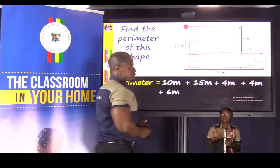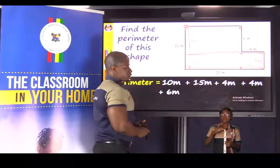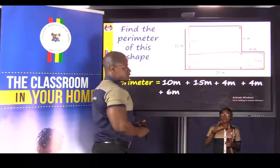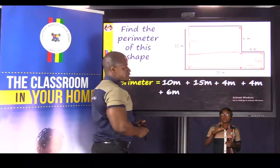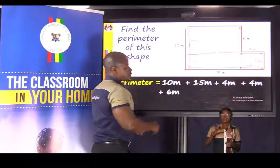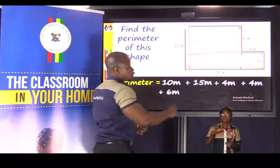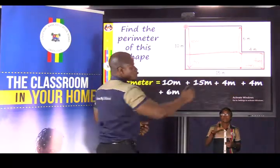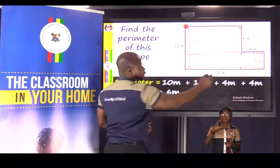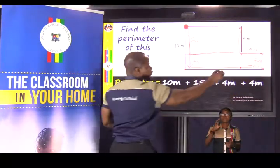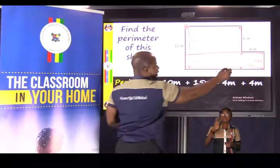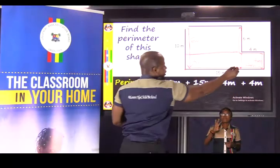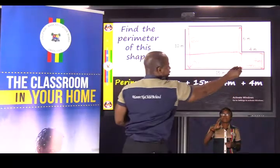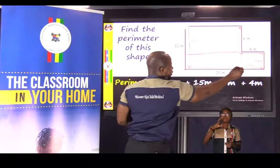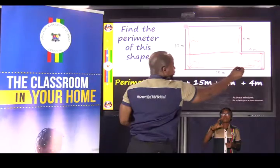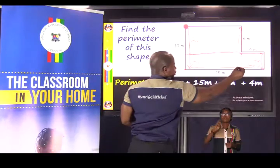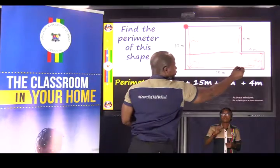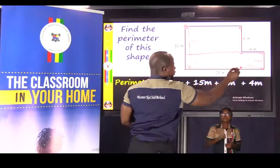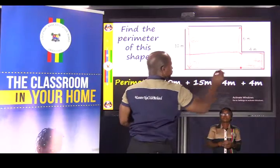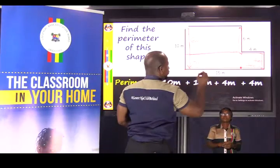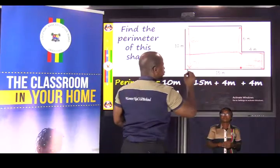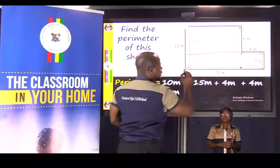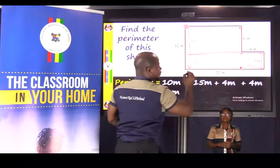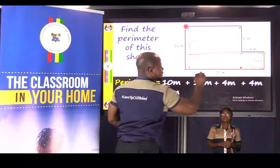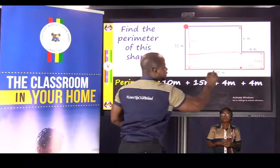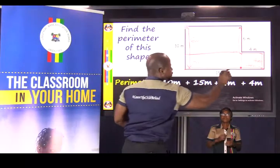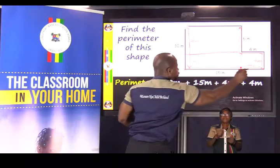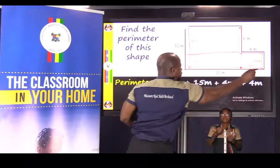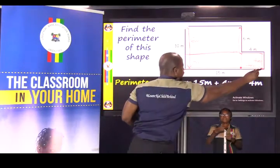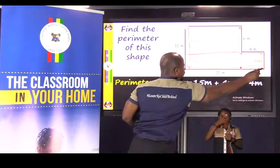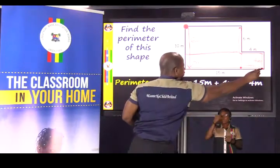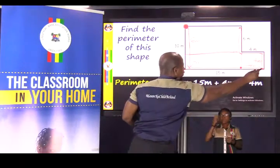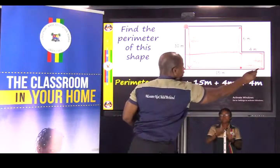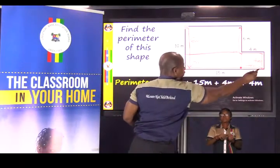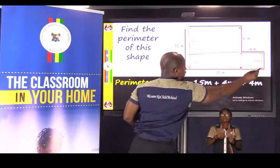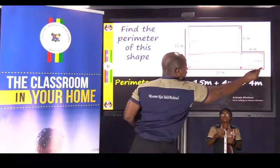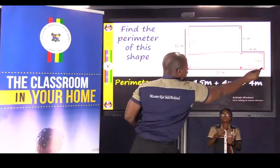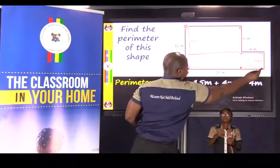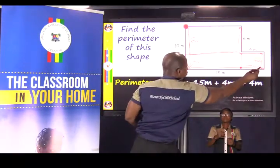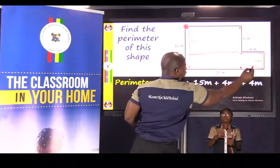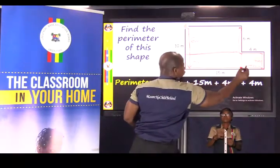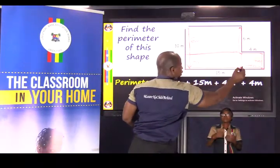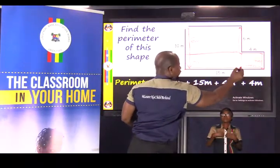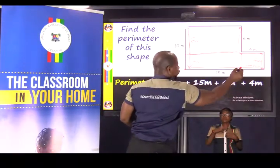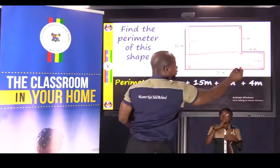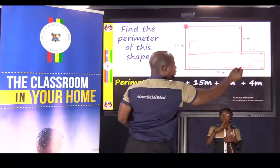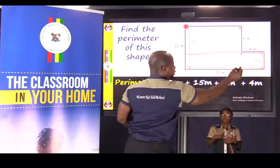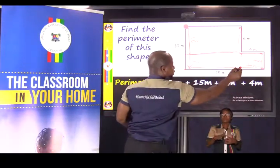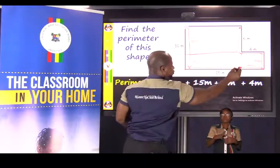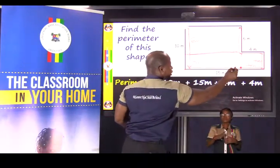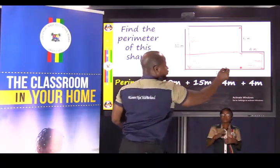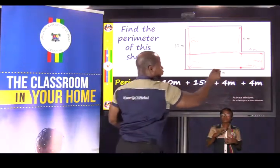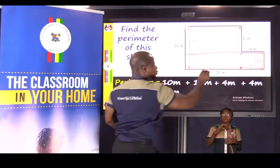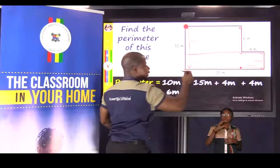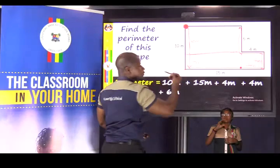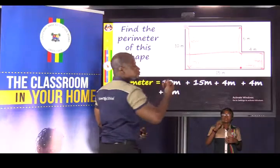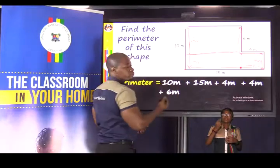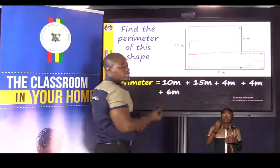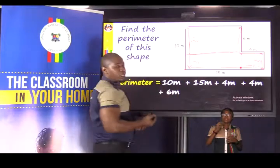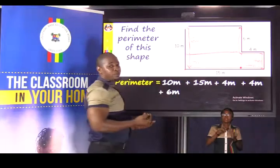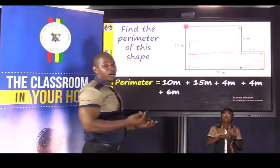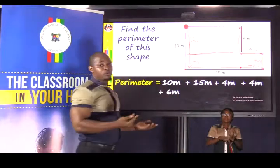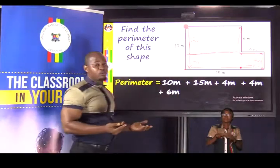4 meters. So the rest, because everything is supposed to be 15 meters, now from here to here is 4 meters. The rest will